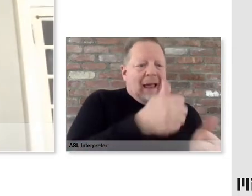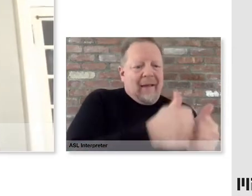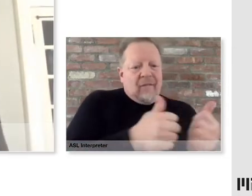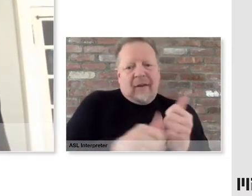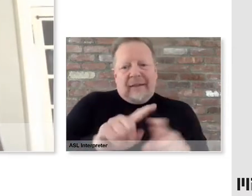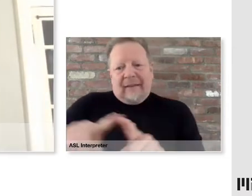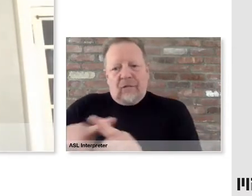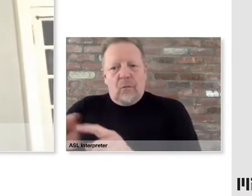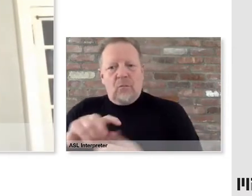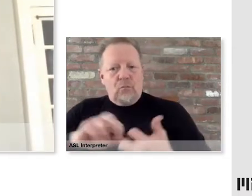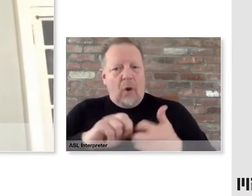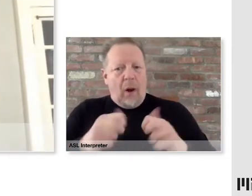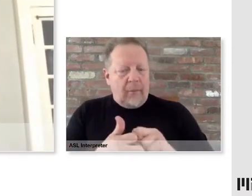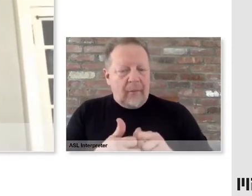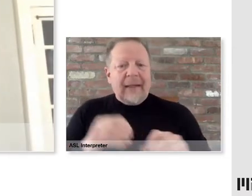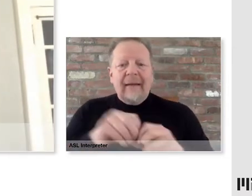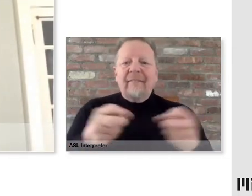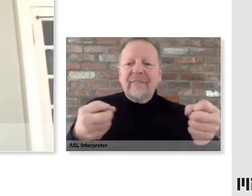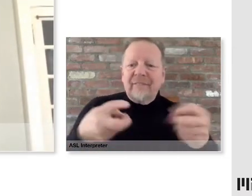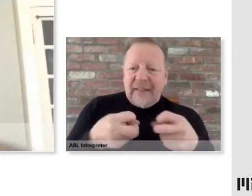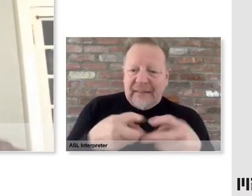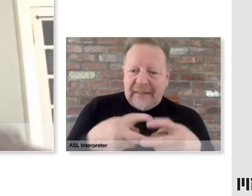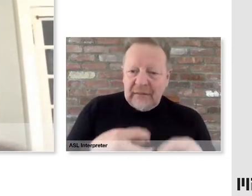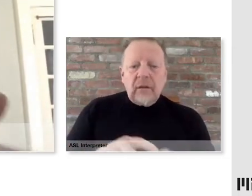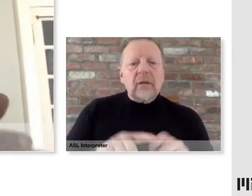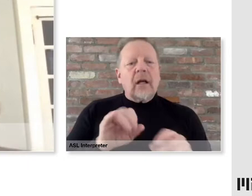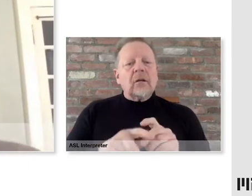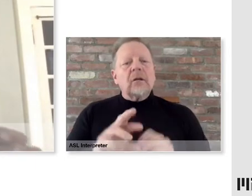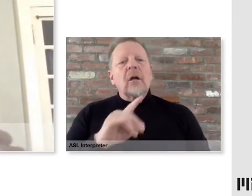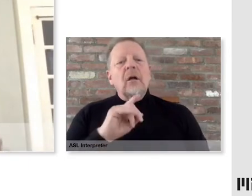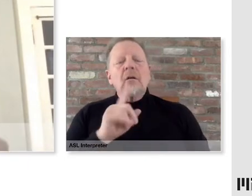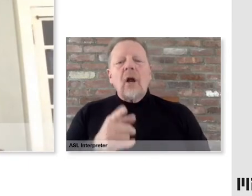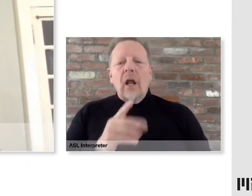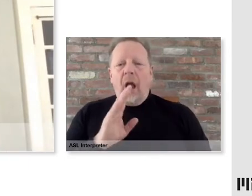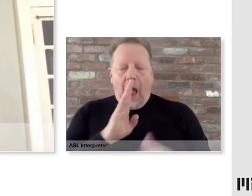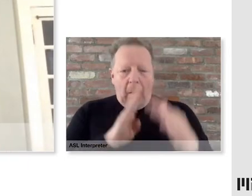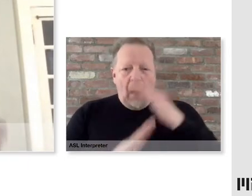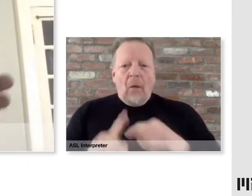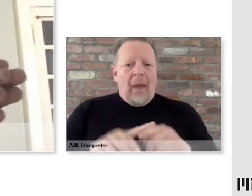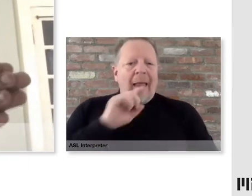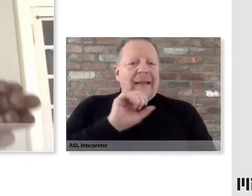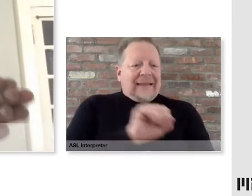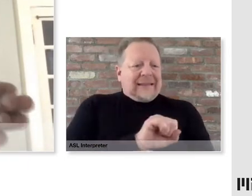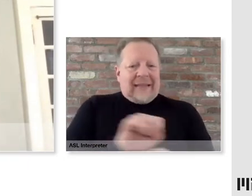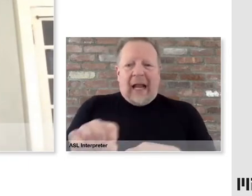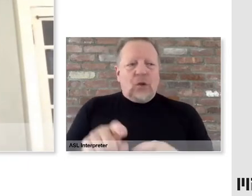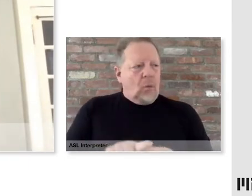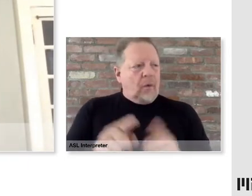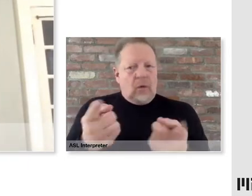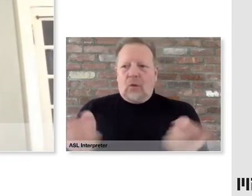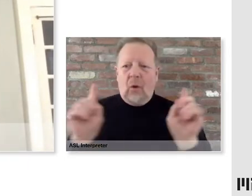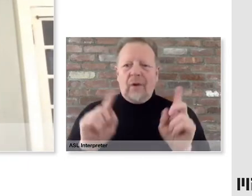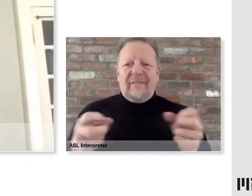certainly in physics. And it's very humbling to be on the stage with a physicist, because I think a lot of the modelers in